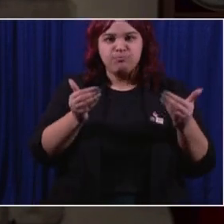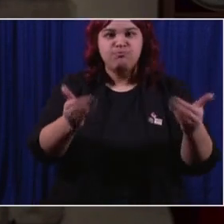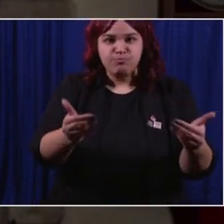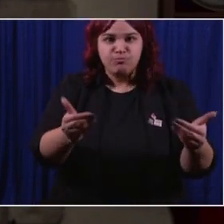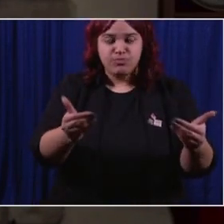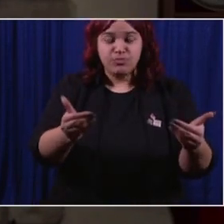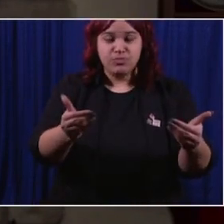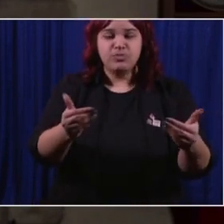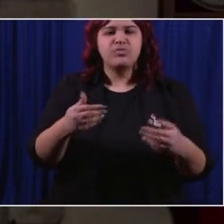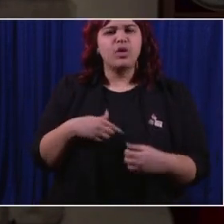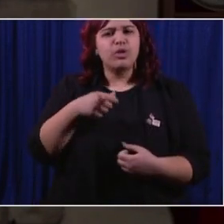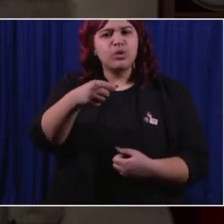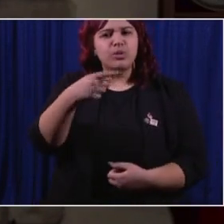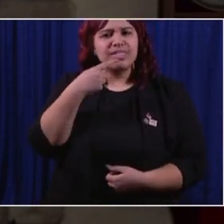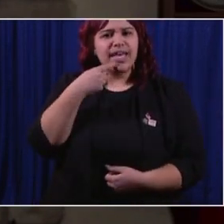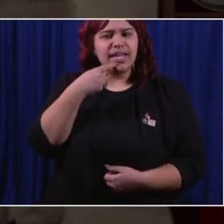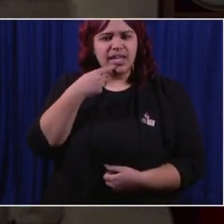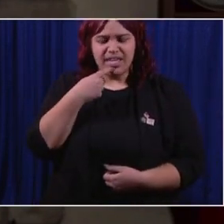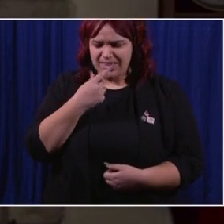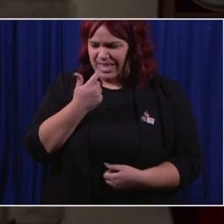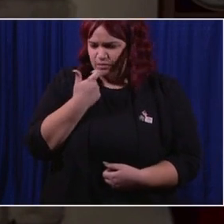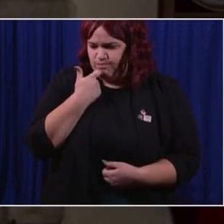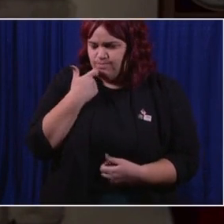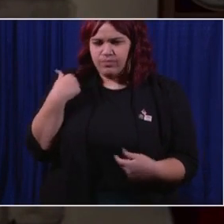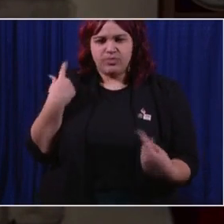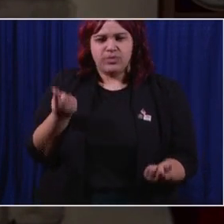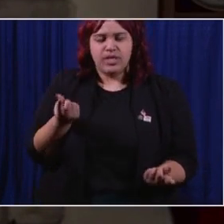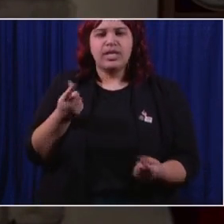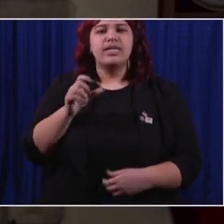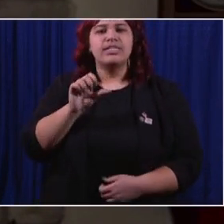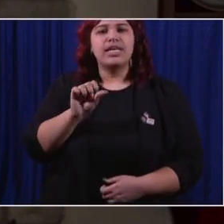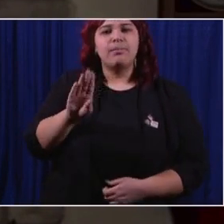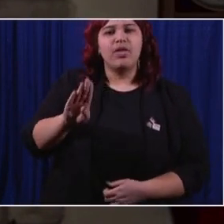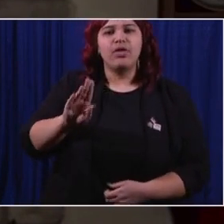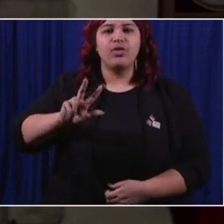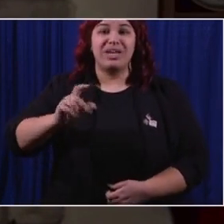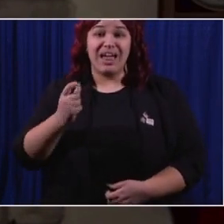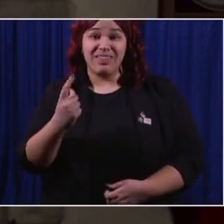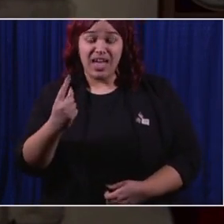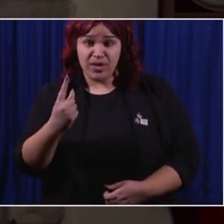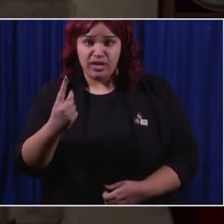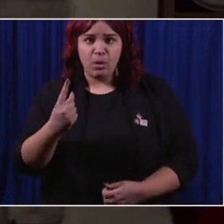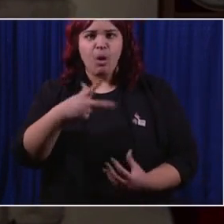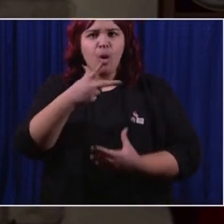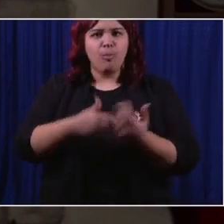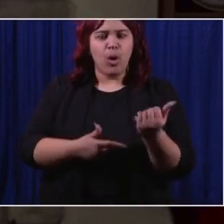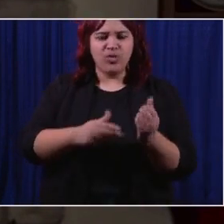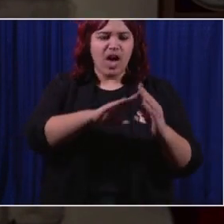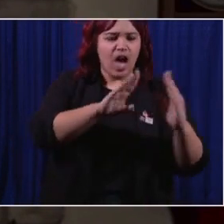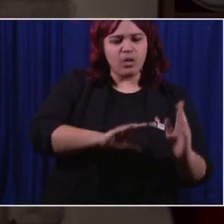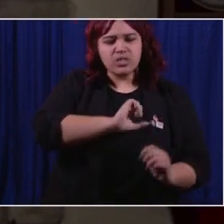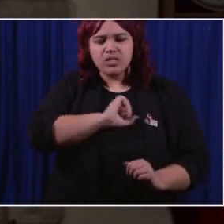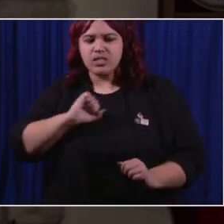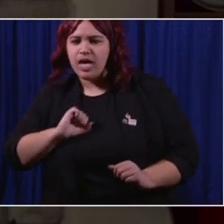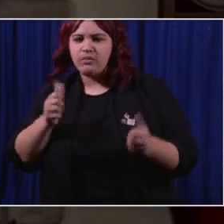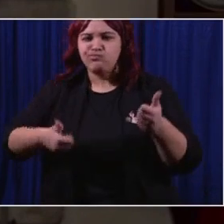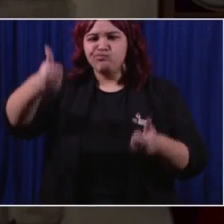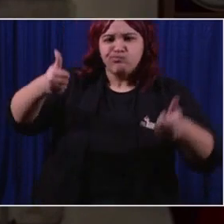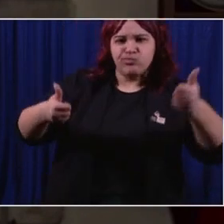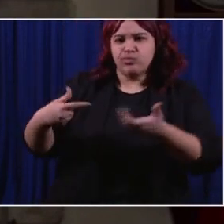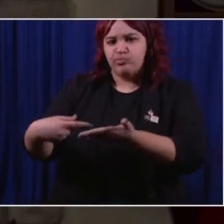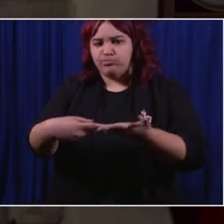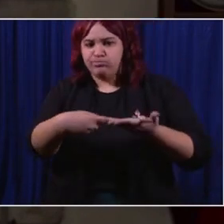were in talks on Senate Bill 311 with President Obhoff and Speaker Cupp. Did you and Larry Alpoff strike a deal? And if